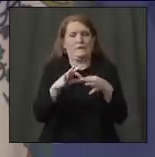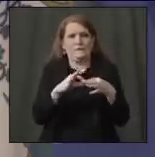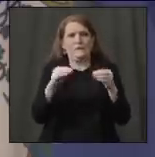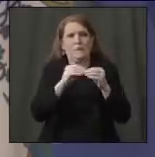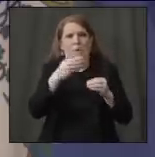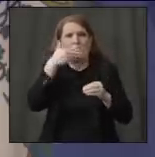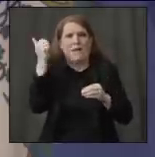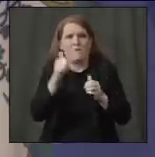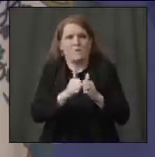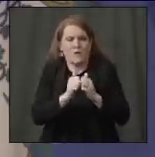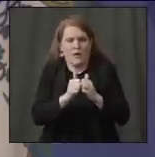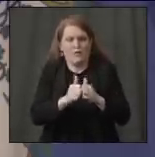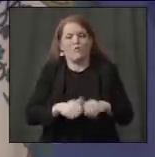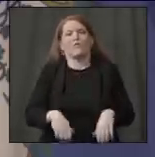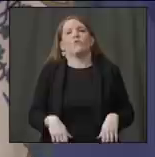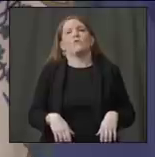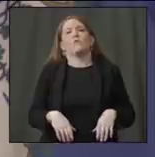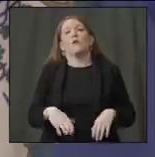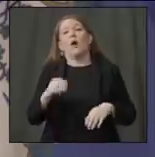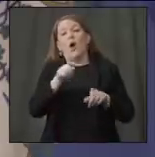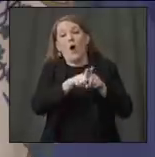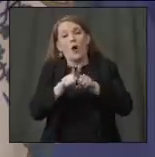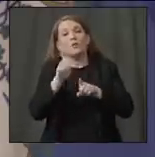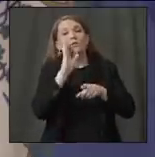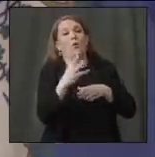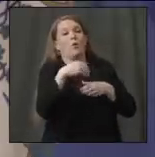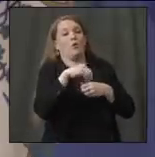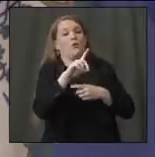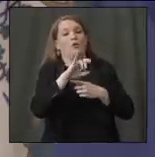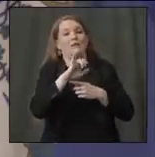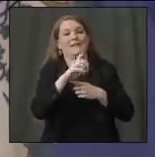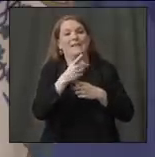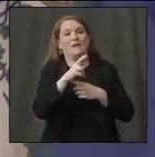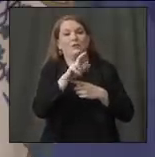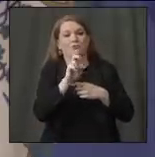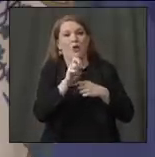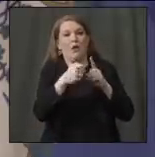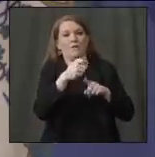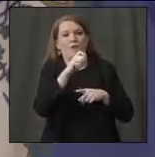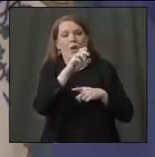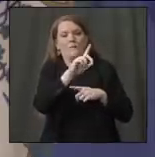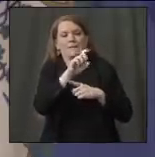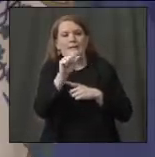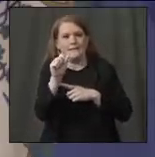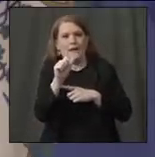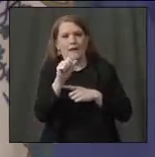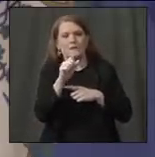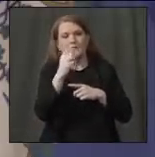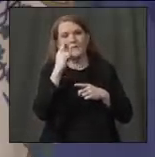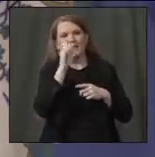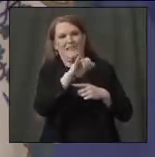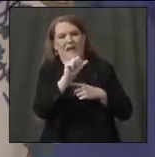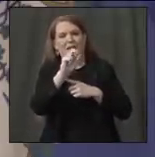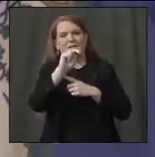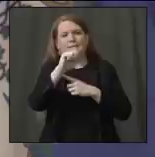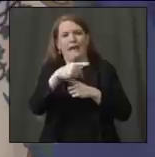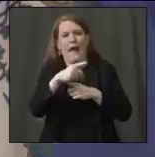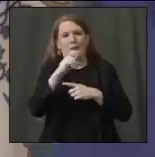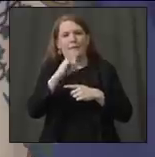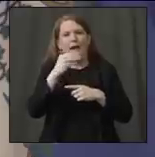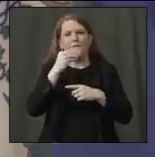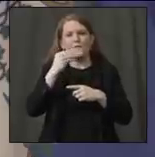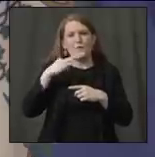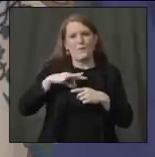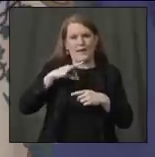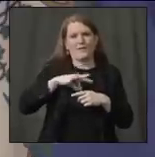of the equation, because we have SNAP, which is the food support program we get from the federal government, in ways perhaps we can use